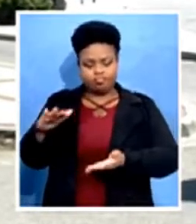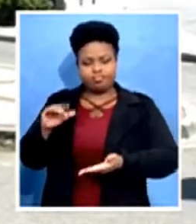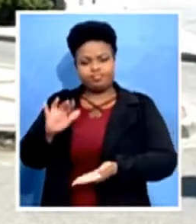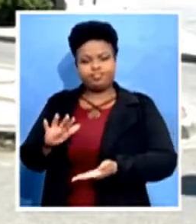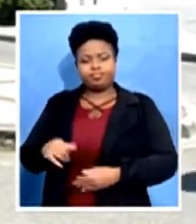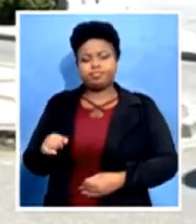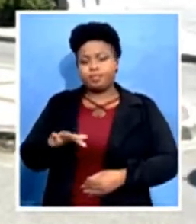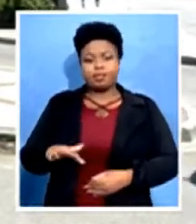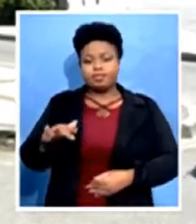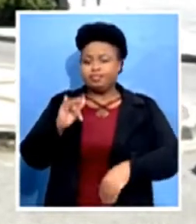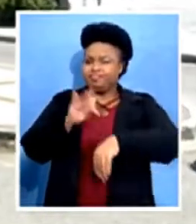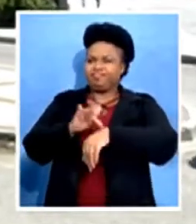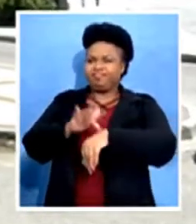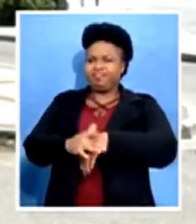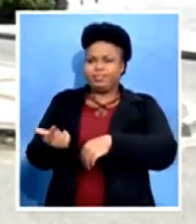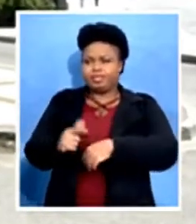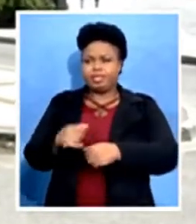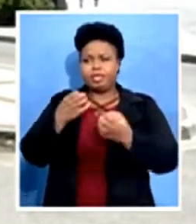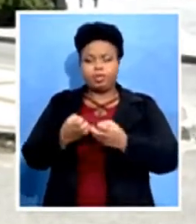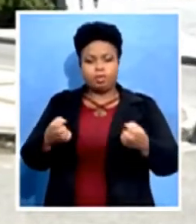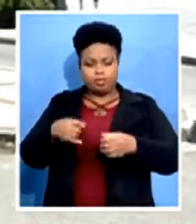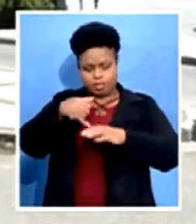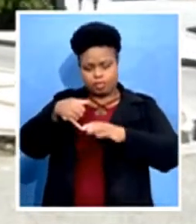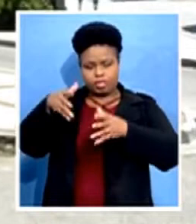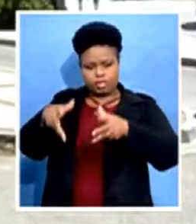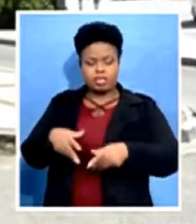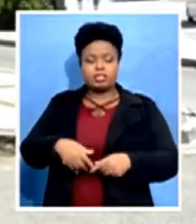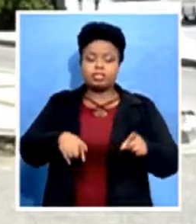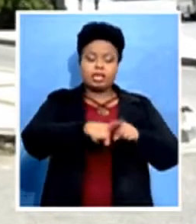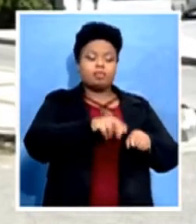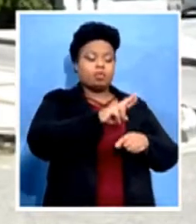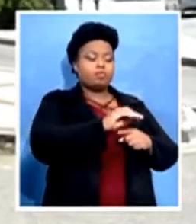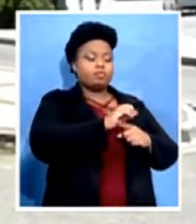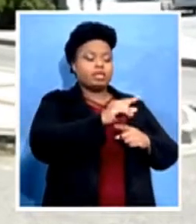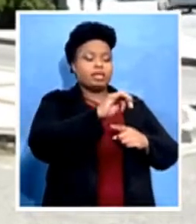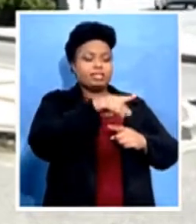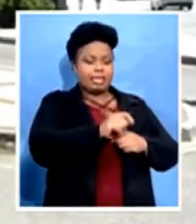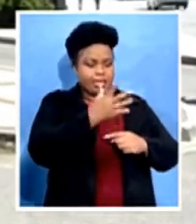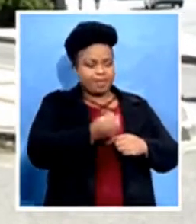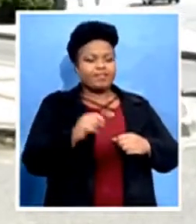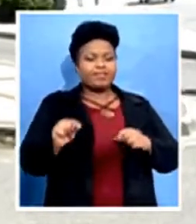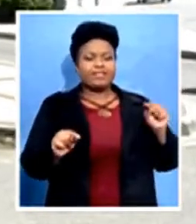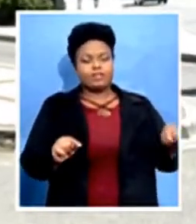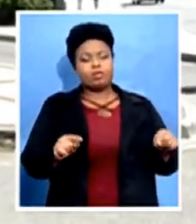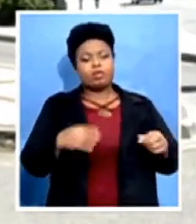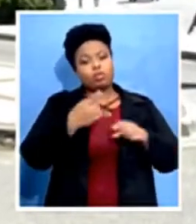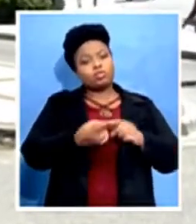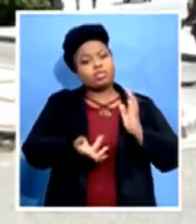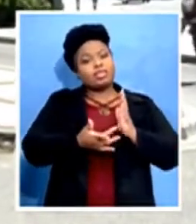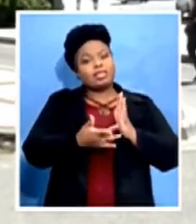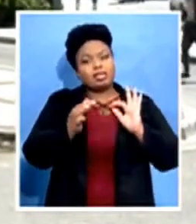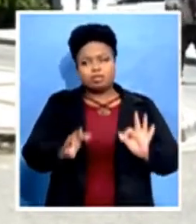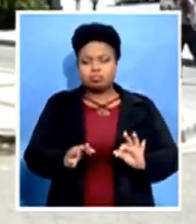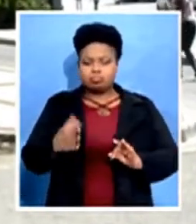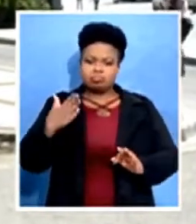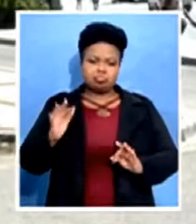and also one in Mthatha to also cater to the vaccine. So in terms of the technical side of the vaccine, this hospital is one of the best hospitals we have in